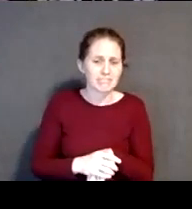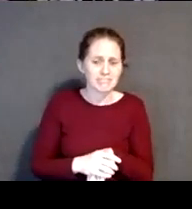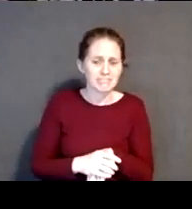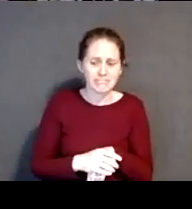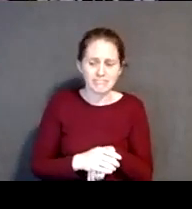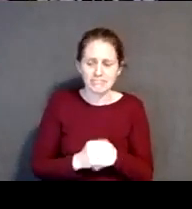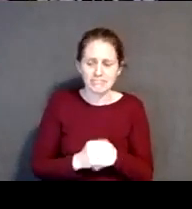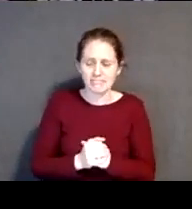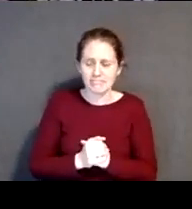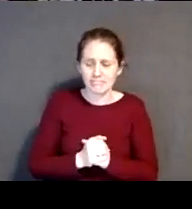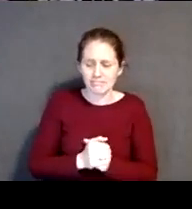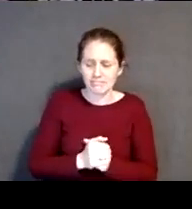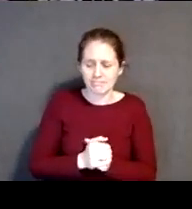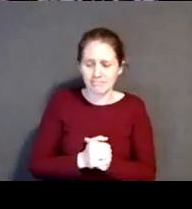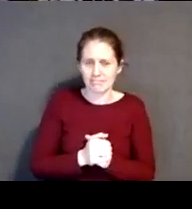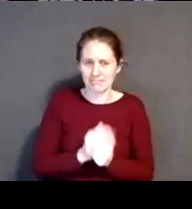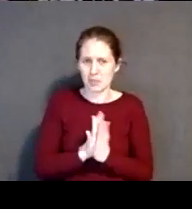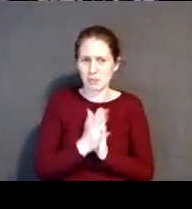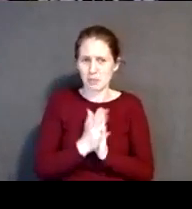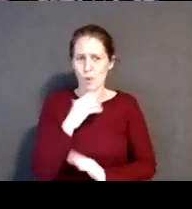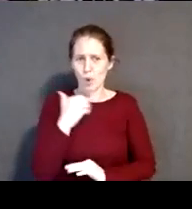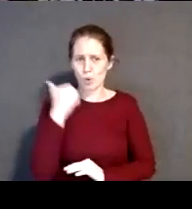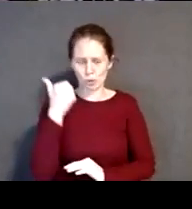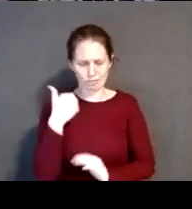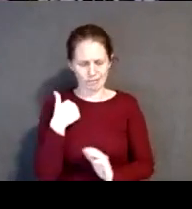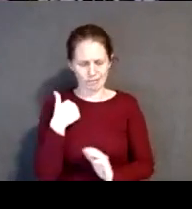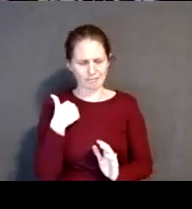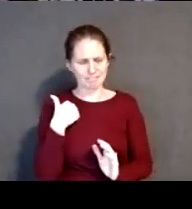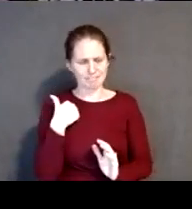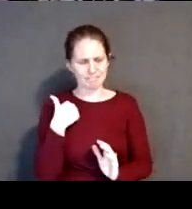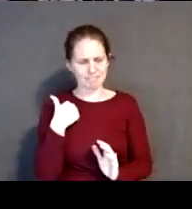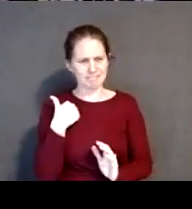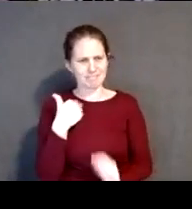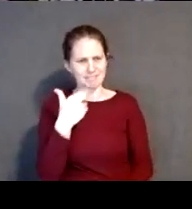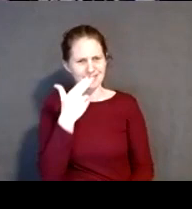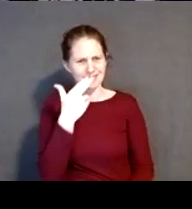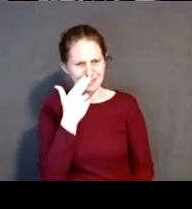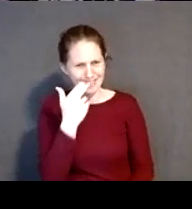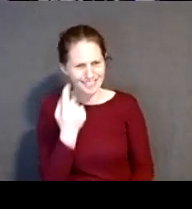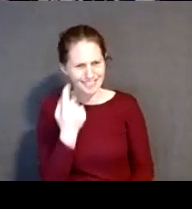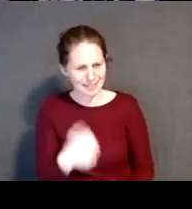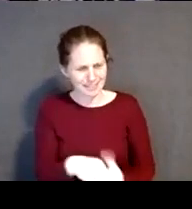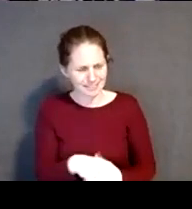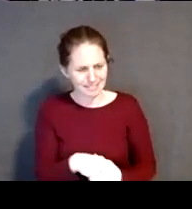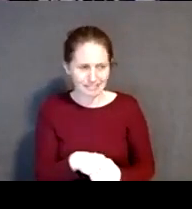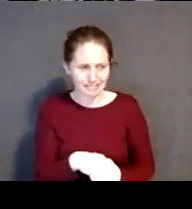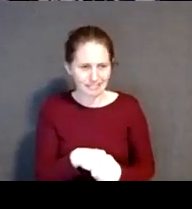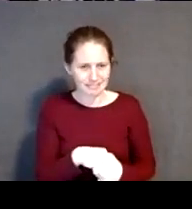As I get older now, I find it amusing sometimes, right? That